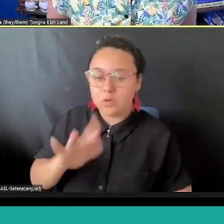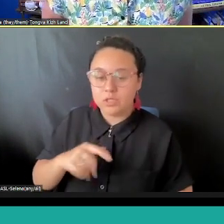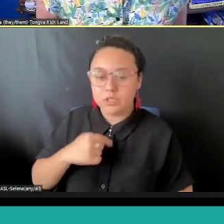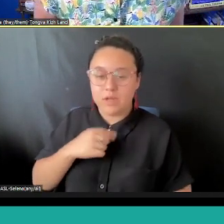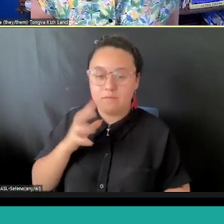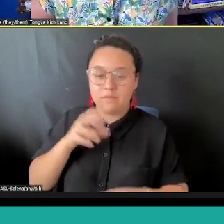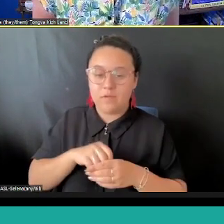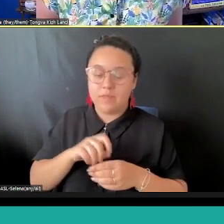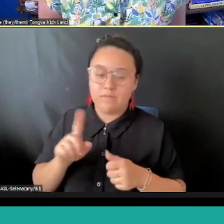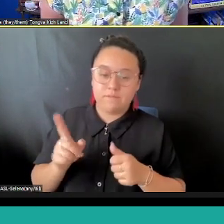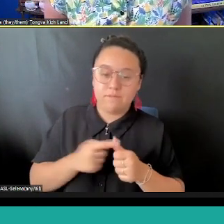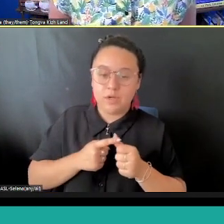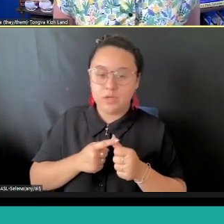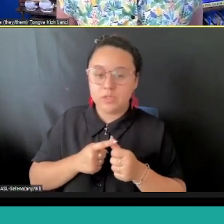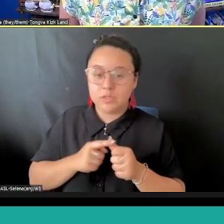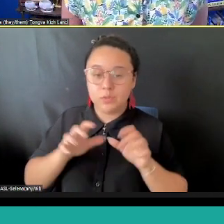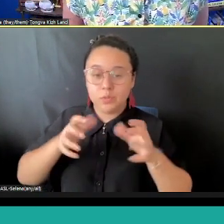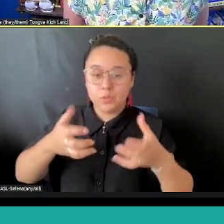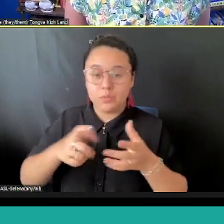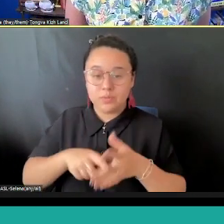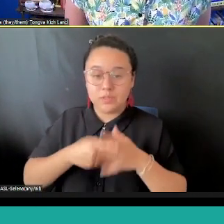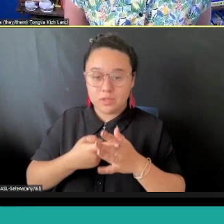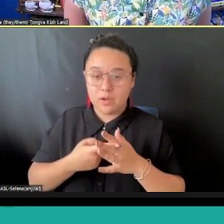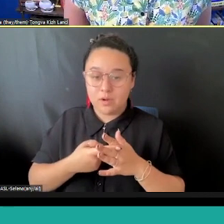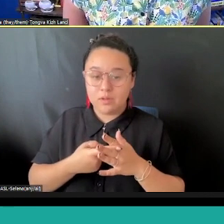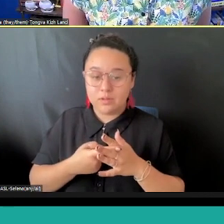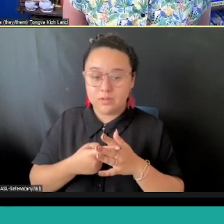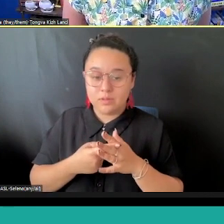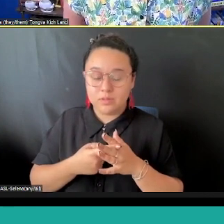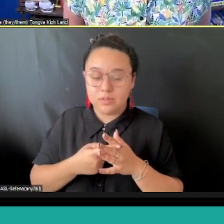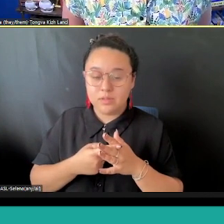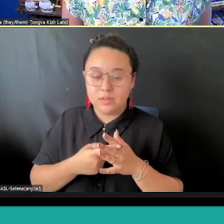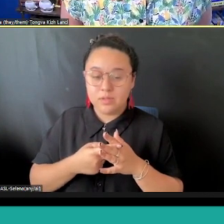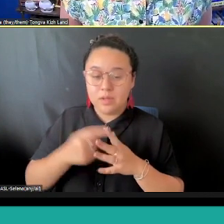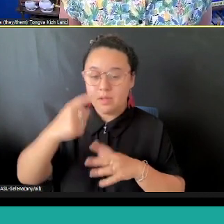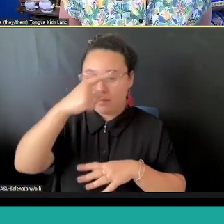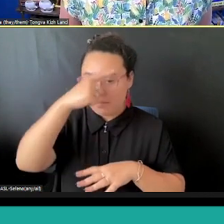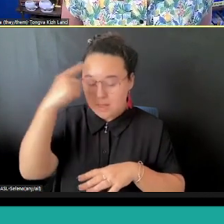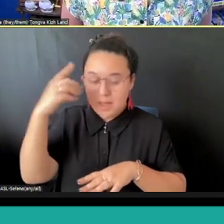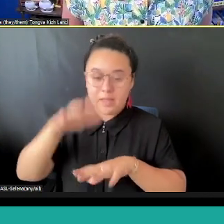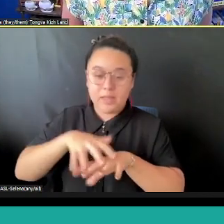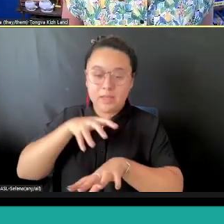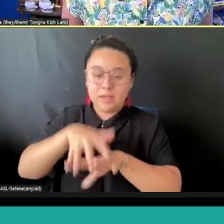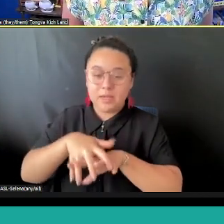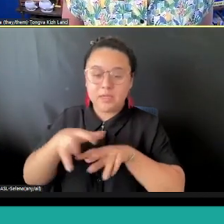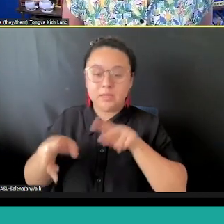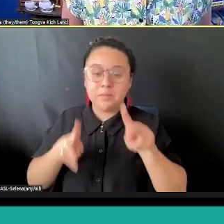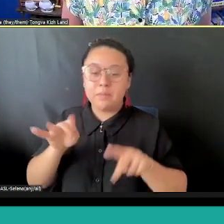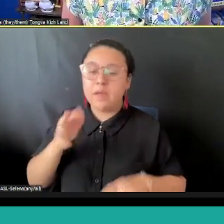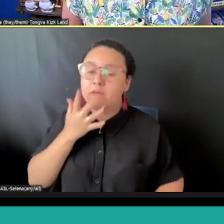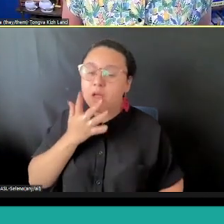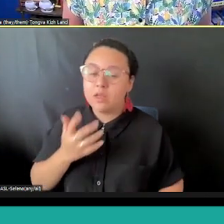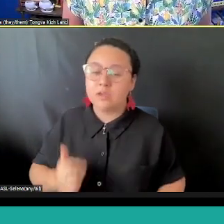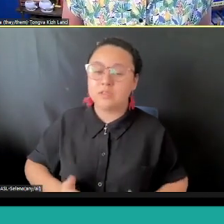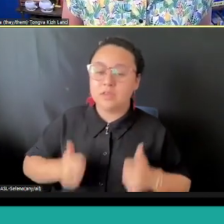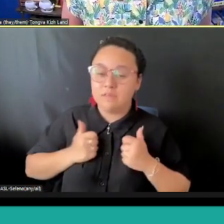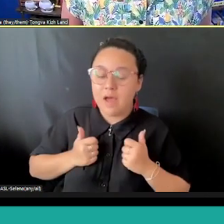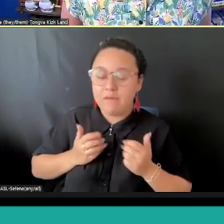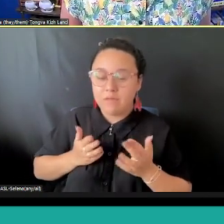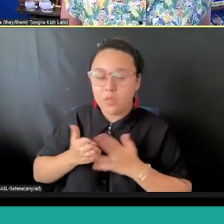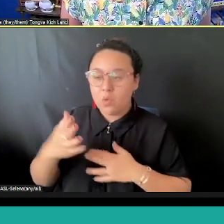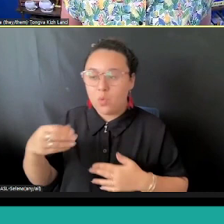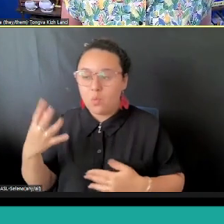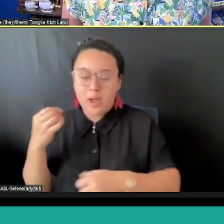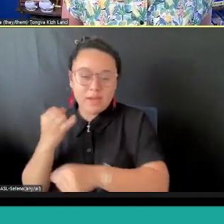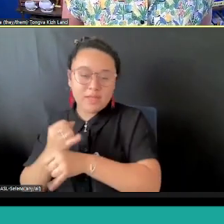part of the first group that started, you know, Black, Indigenous, people of color surviving predominantly white institutions, which was